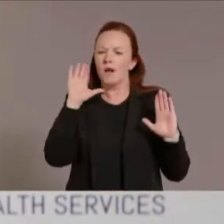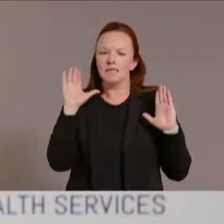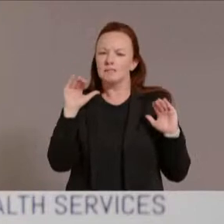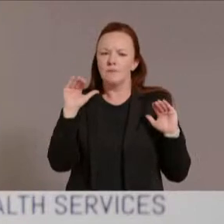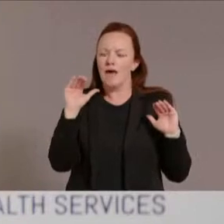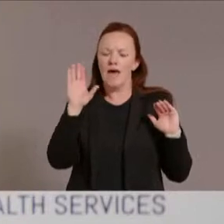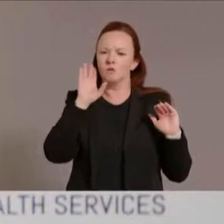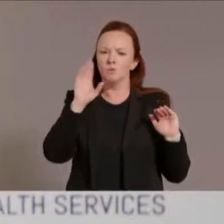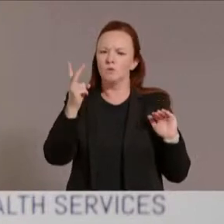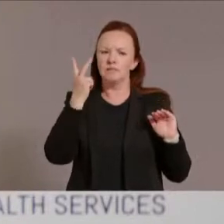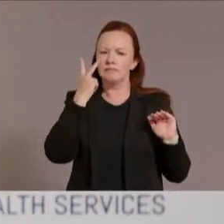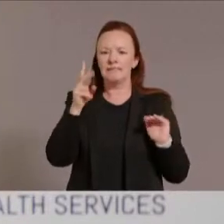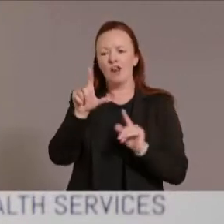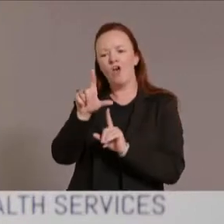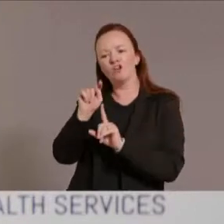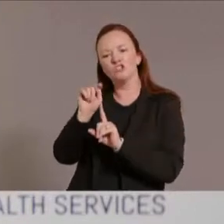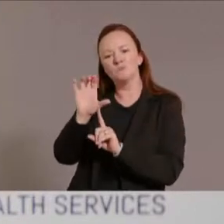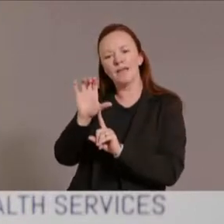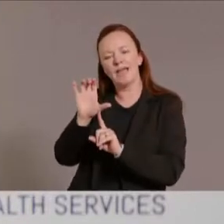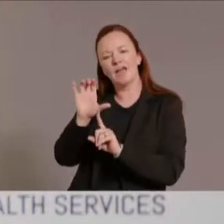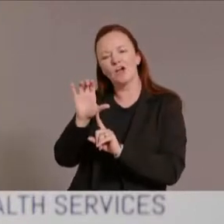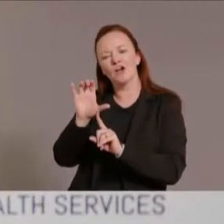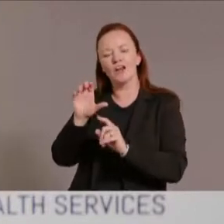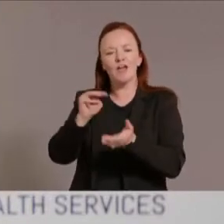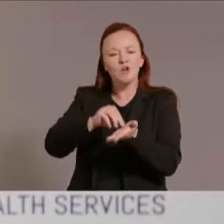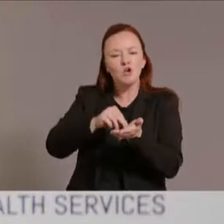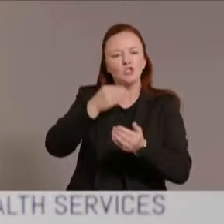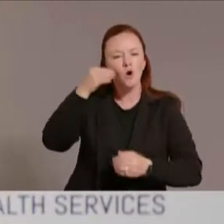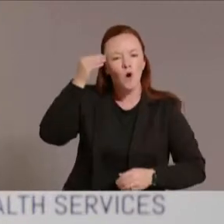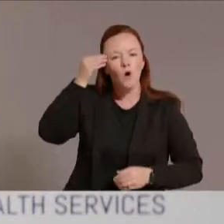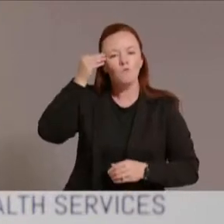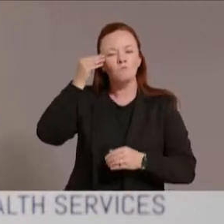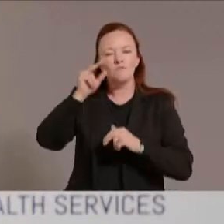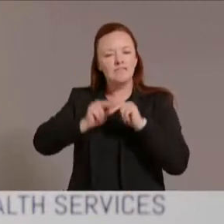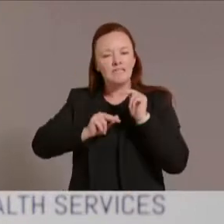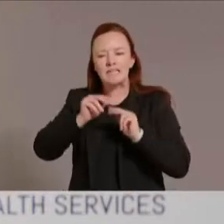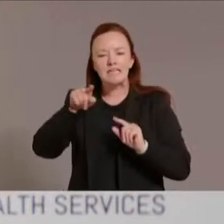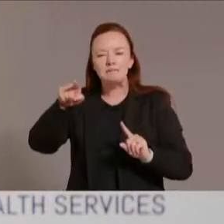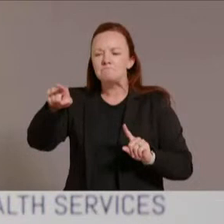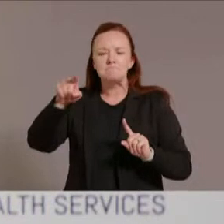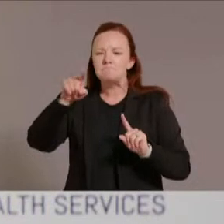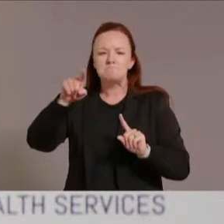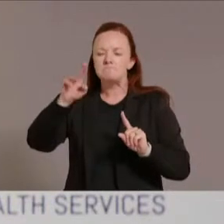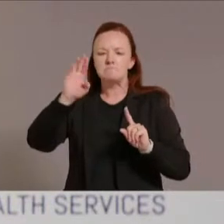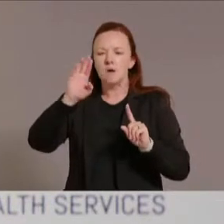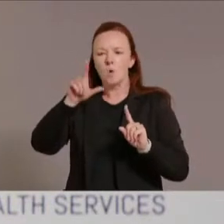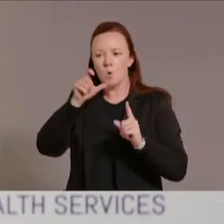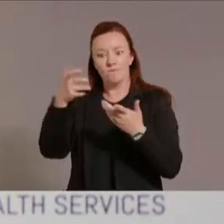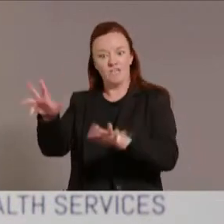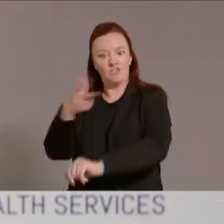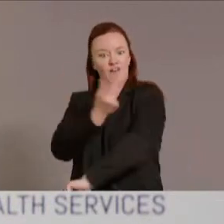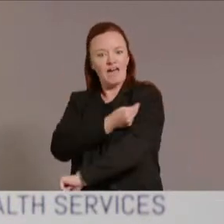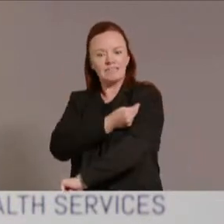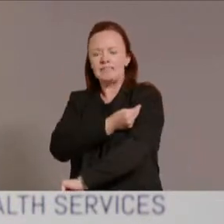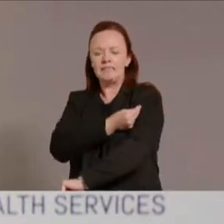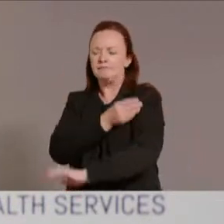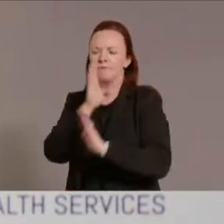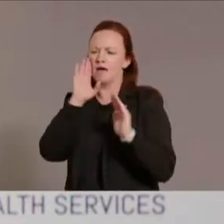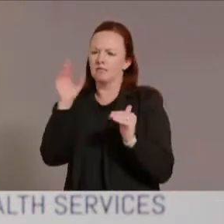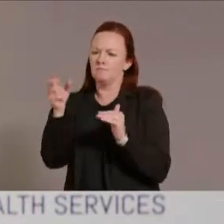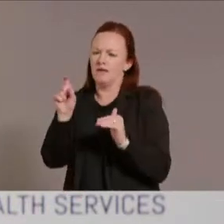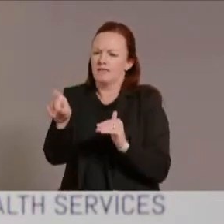like long-term care patients and the elderly who have been vaccinated needing as much hospitalization. But